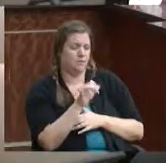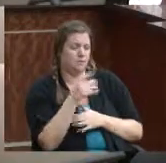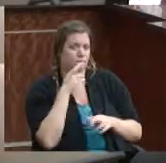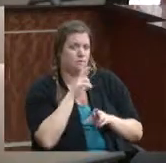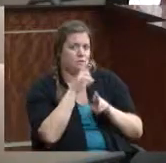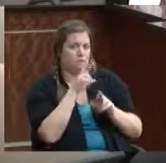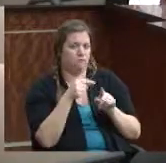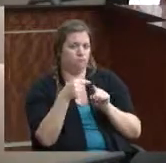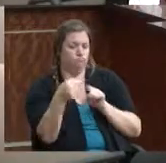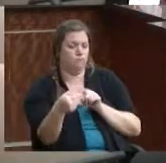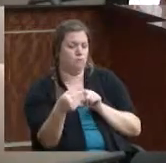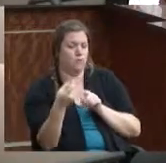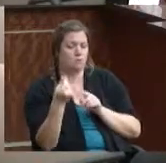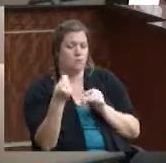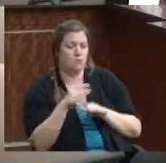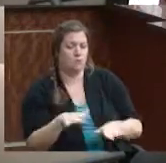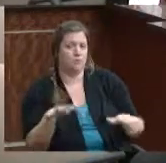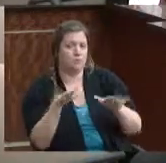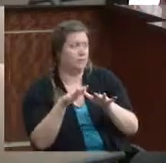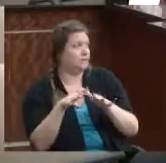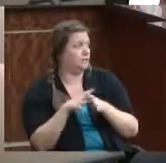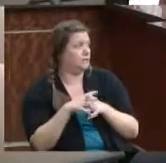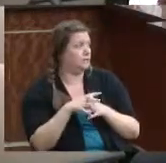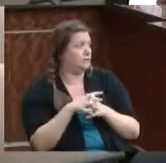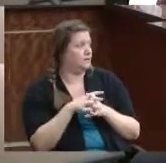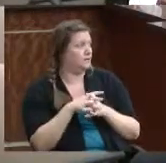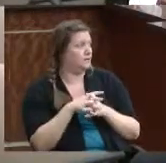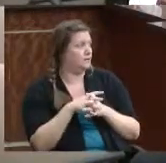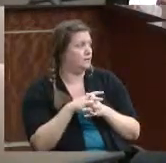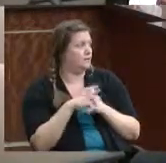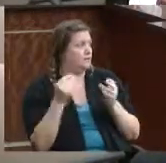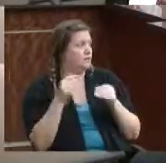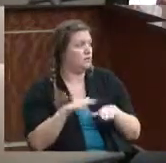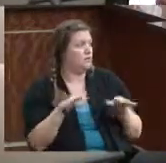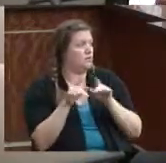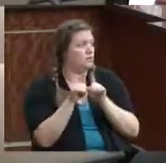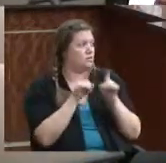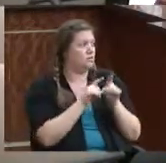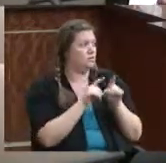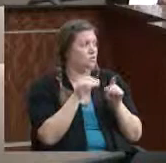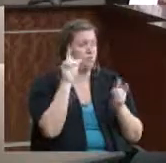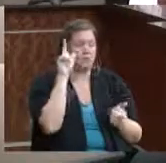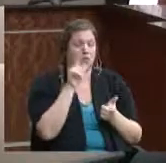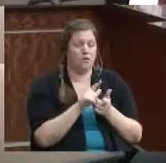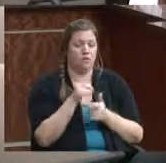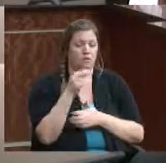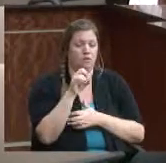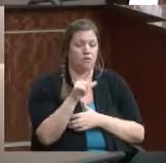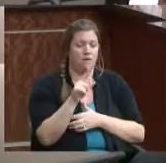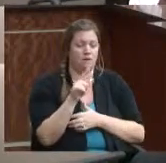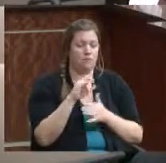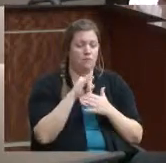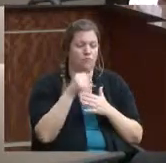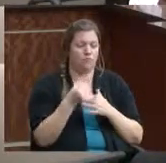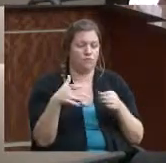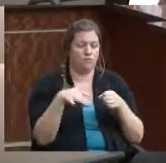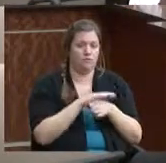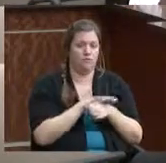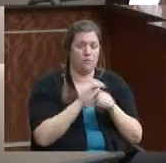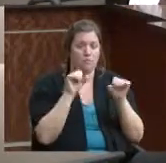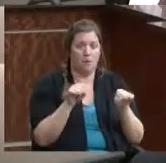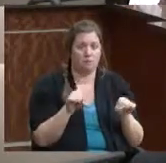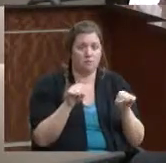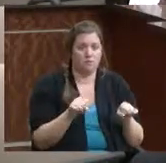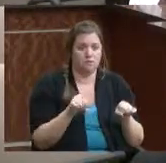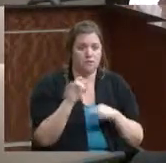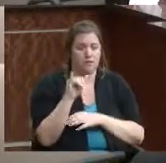to adjacent property owners. 1 minute left. Okay, property owners, such as lowering the profile of the project to the fullest extent